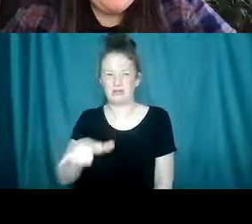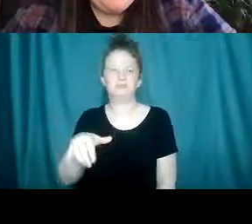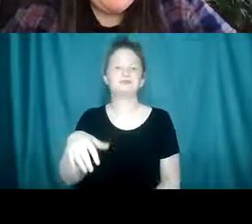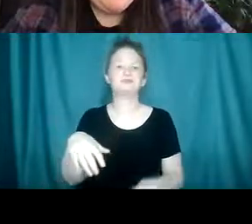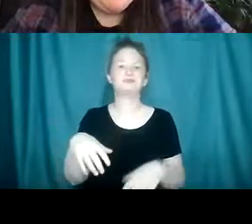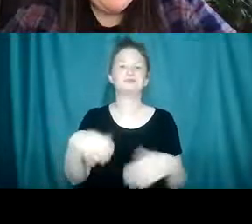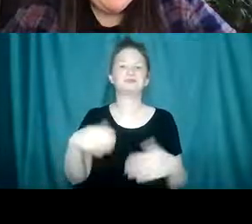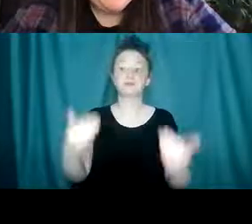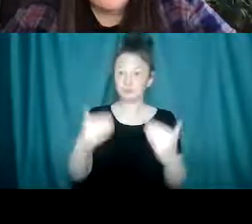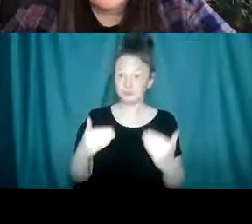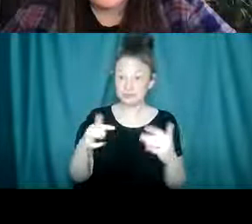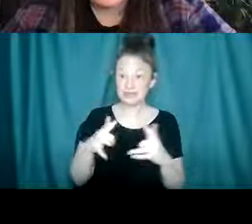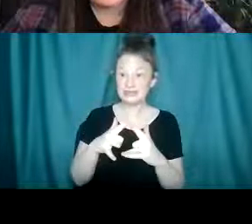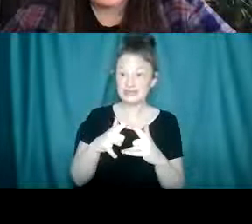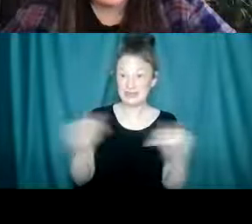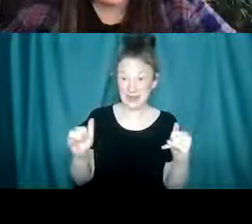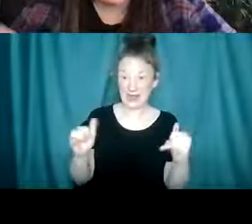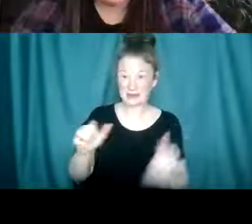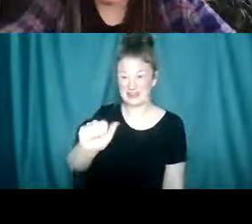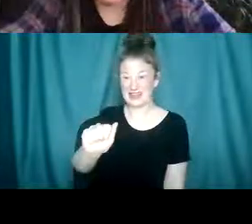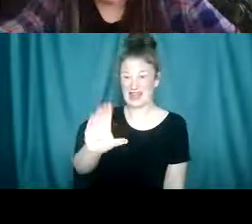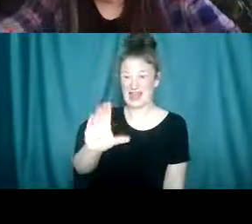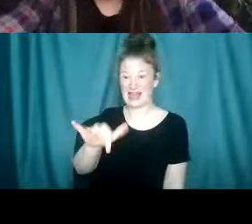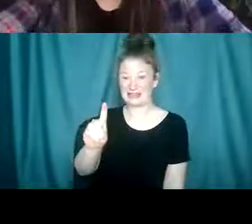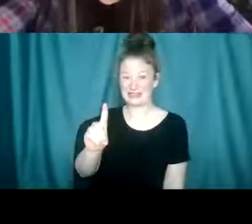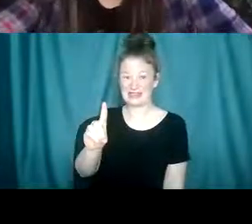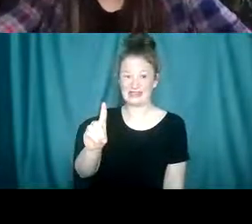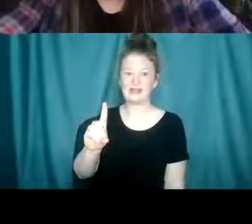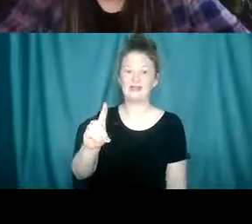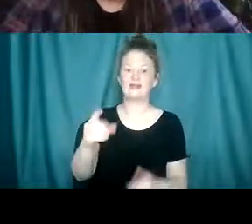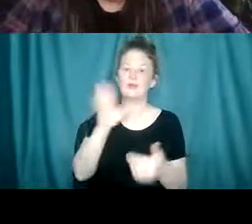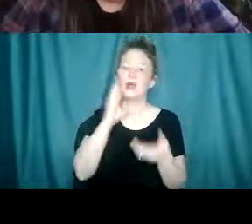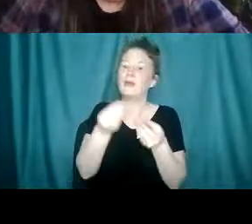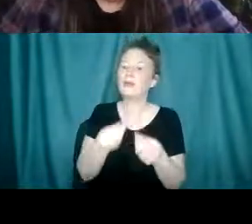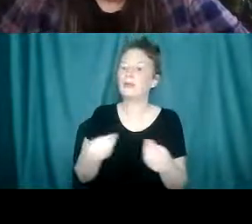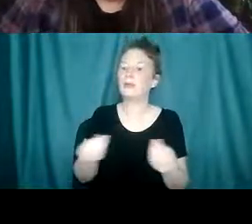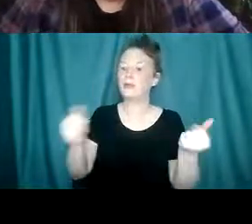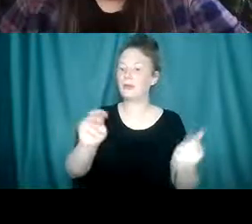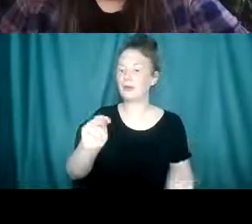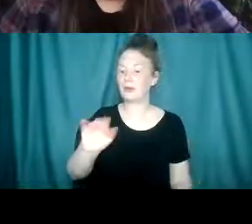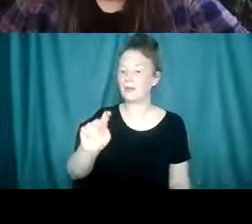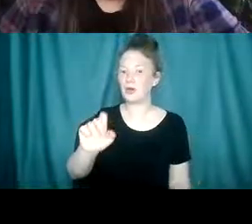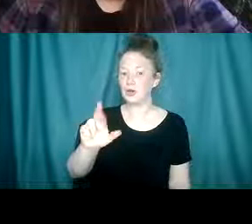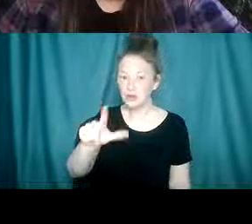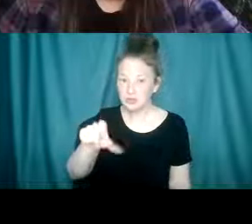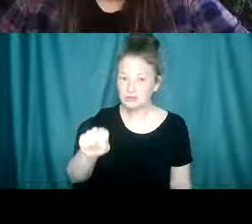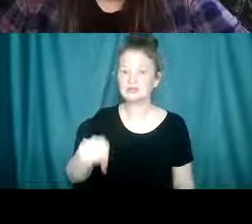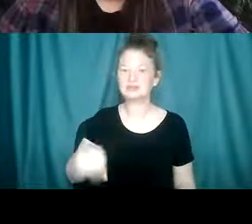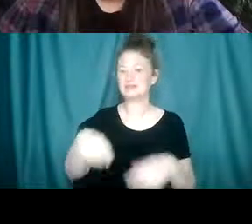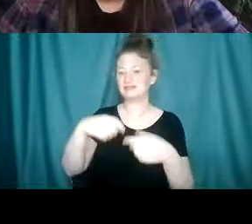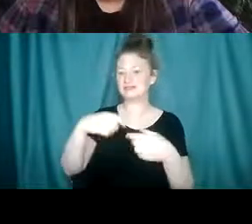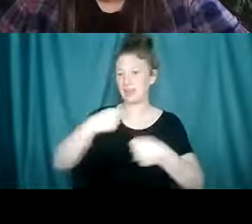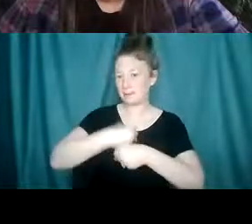At the same time, carbonic acid also likes to dissolve minerals and form metal cations such as calcium, magnesium,